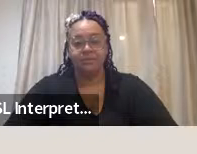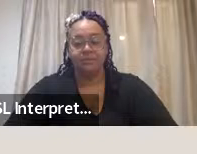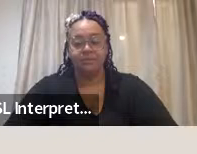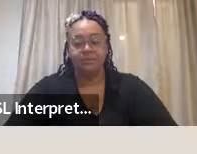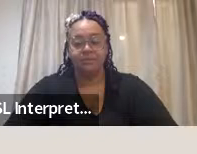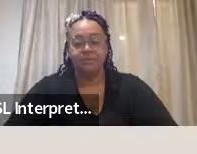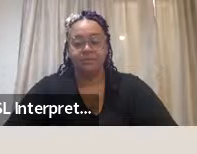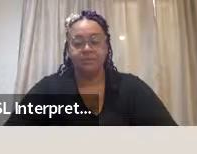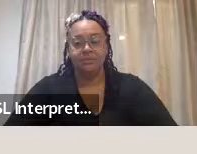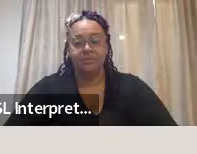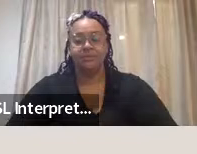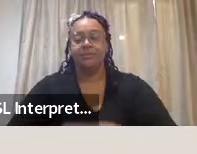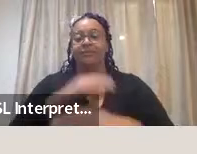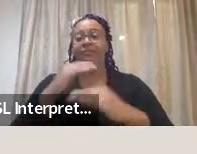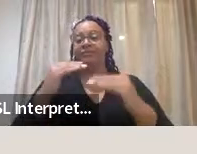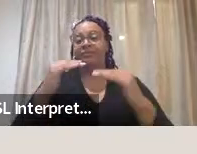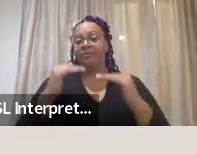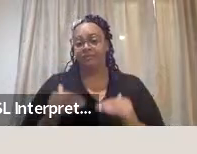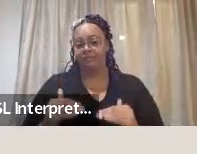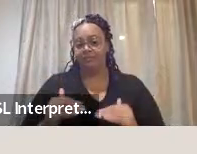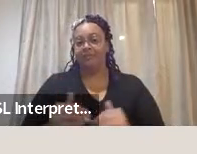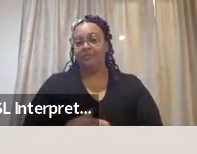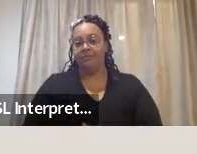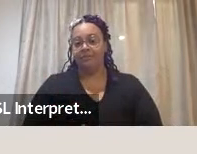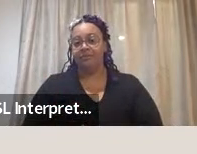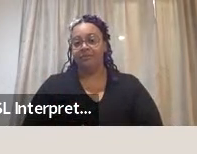Sorry, can we get to the next slide?